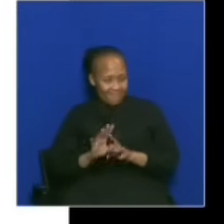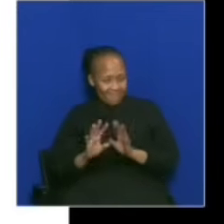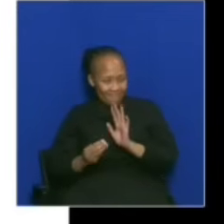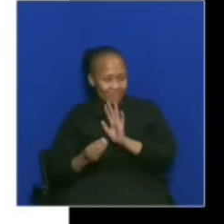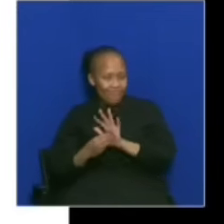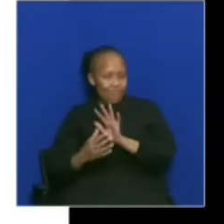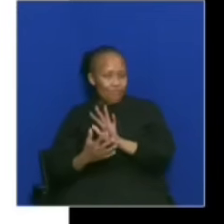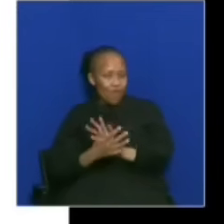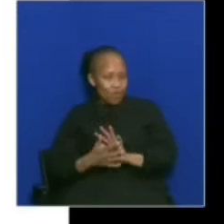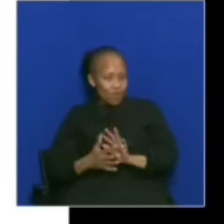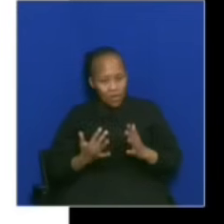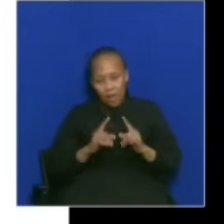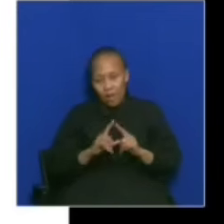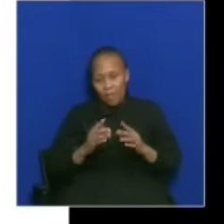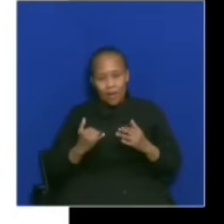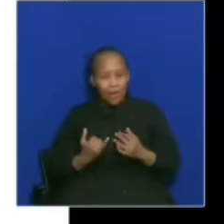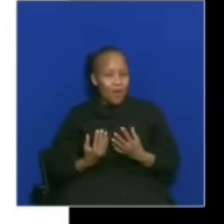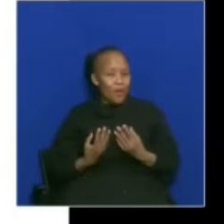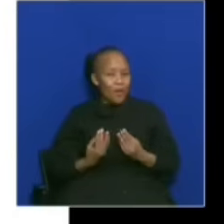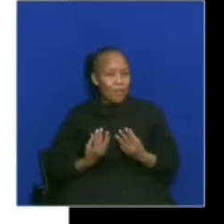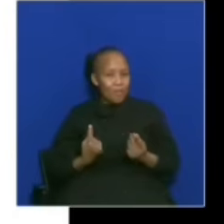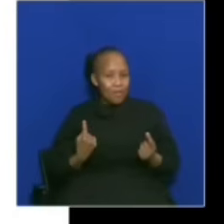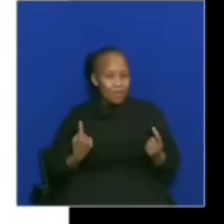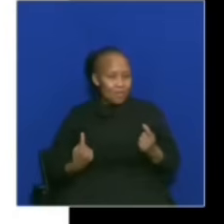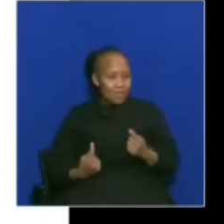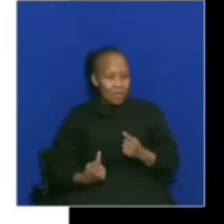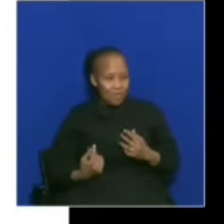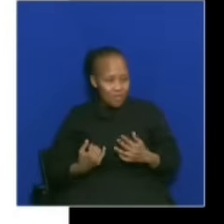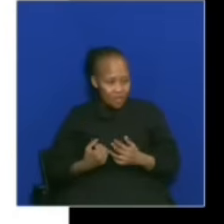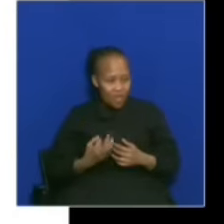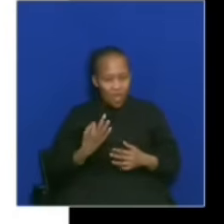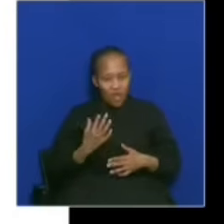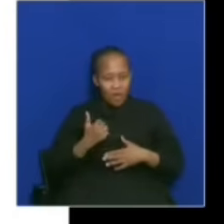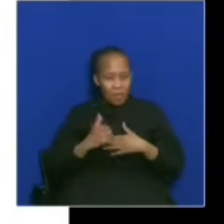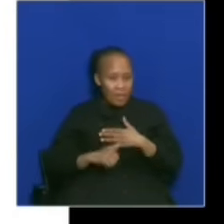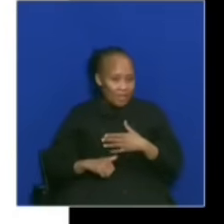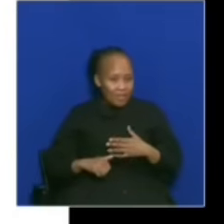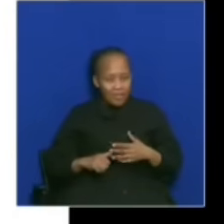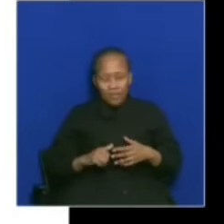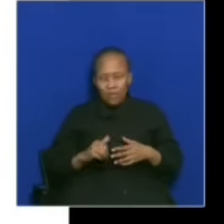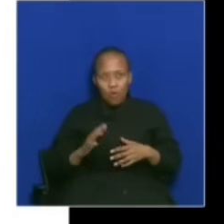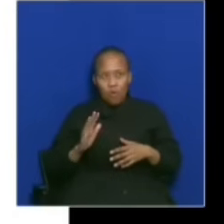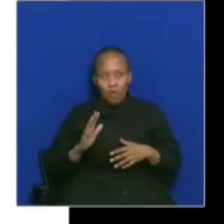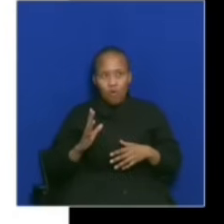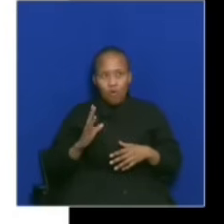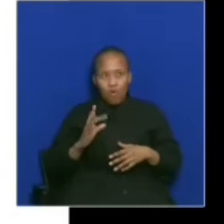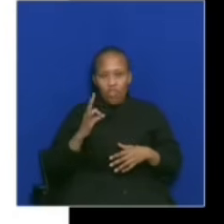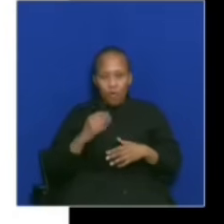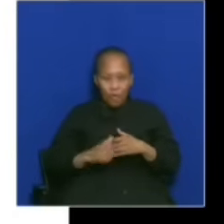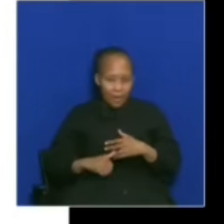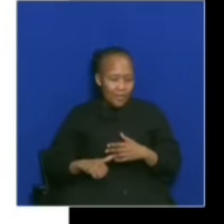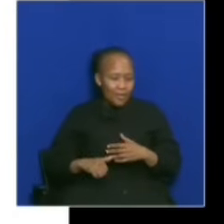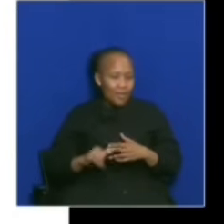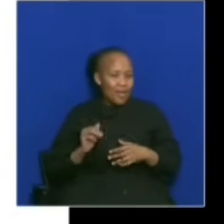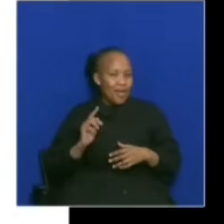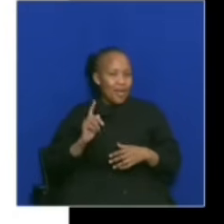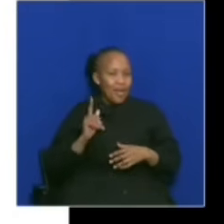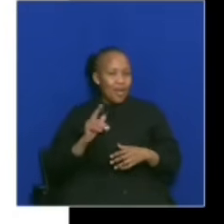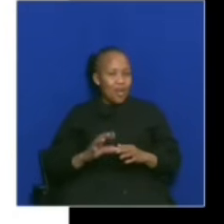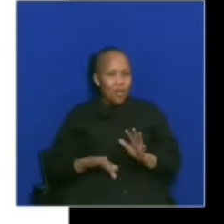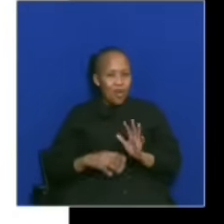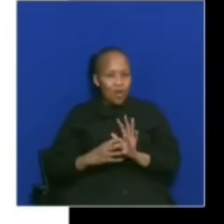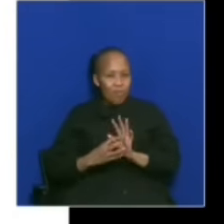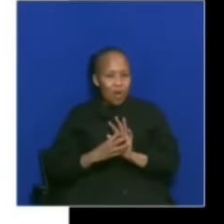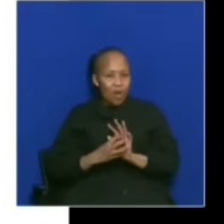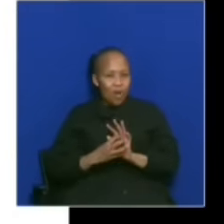changed. 3 months down the line, 3 months down the line, brands belonging to Carne Links, the chief